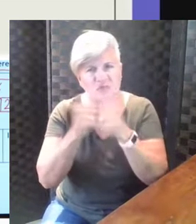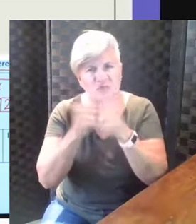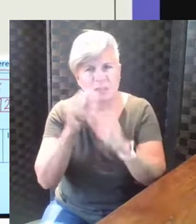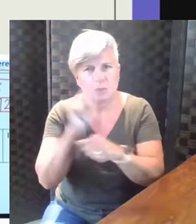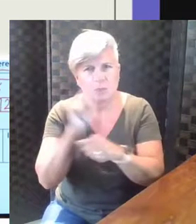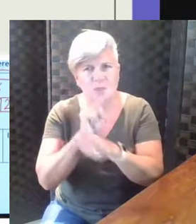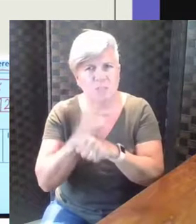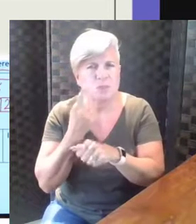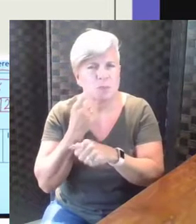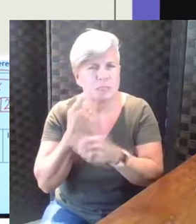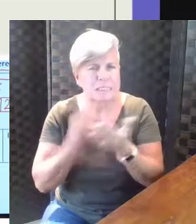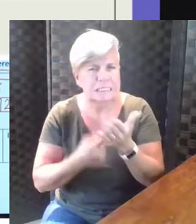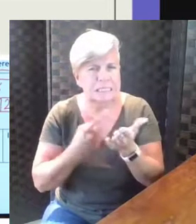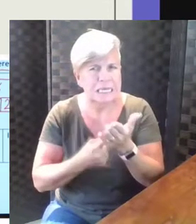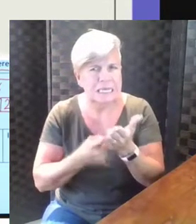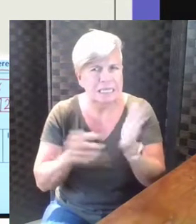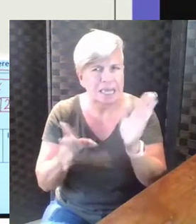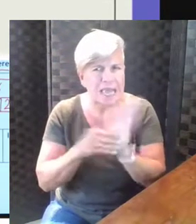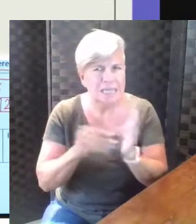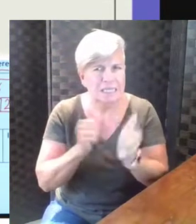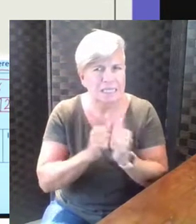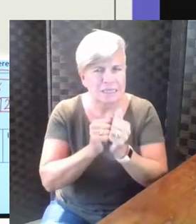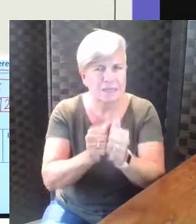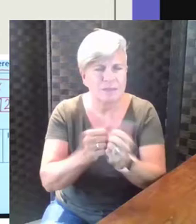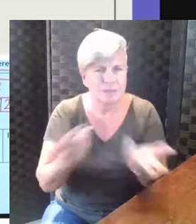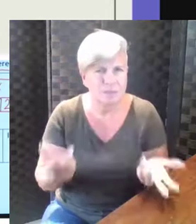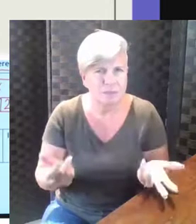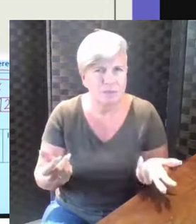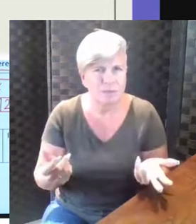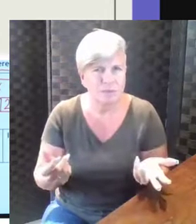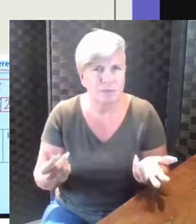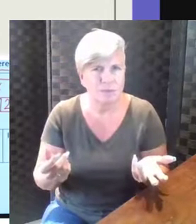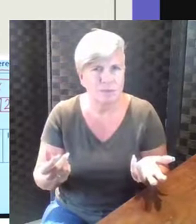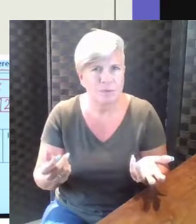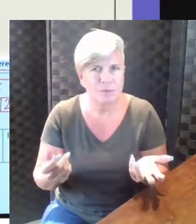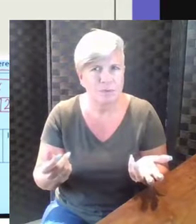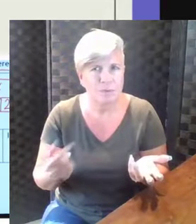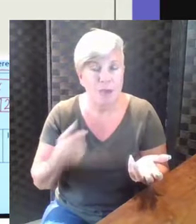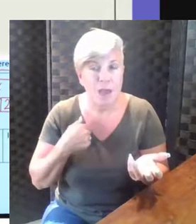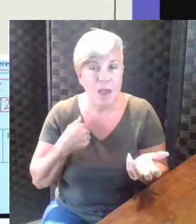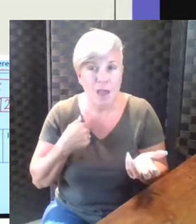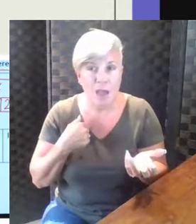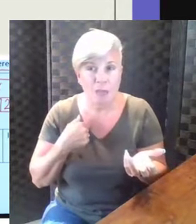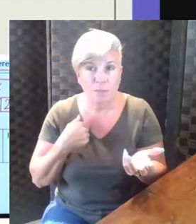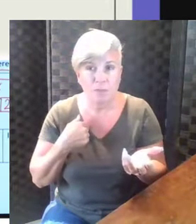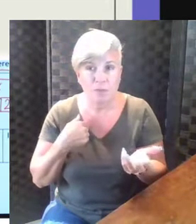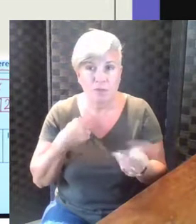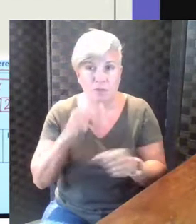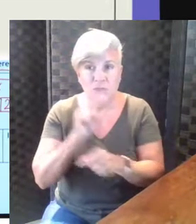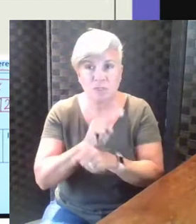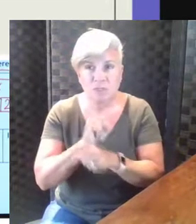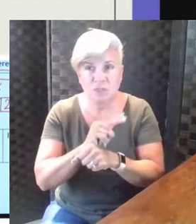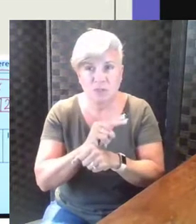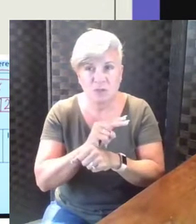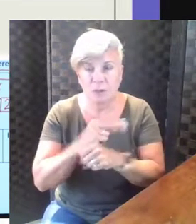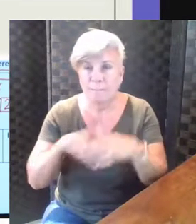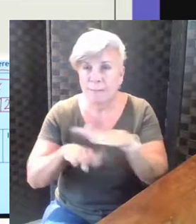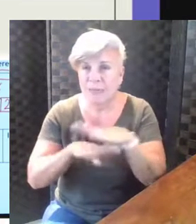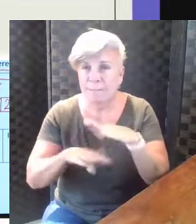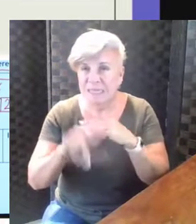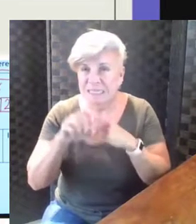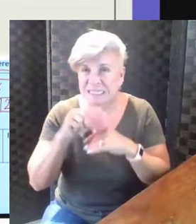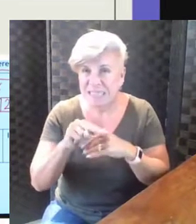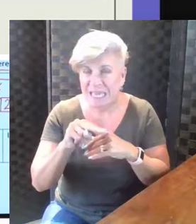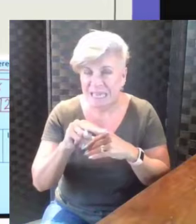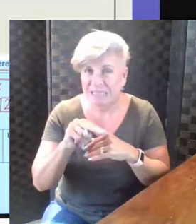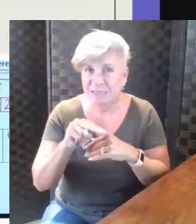that we just talked about to add those numbers together? Well, I'm going to go ahead and use my base 10 models. If